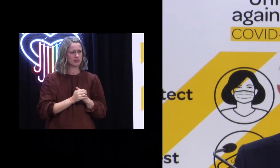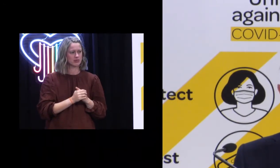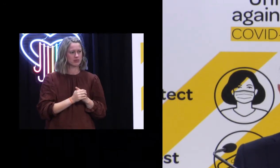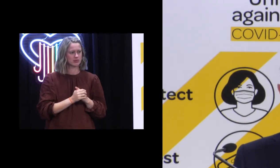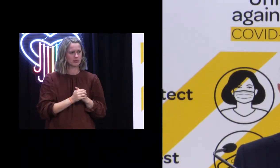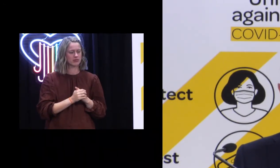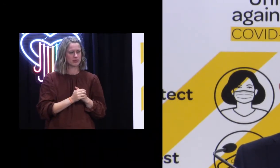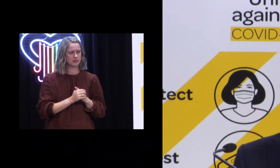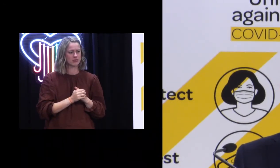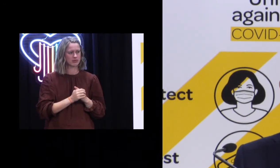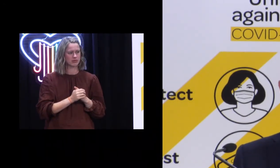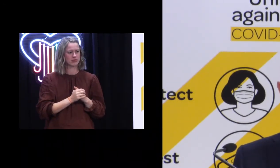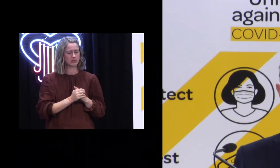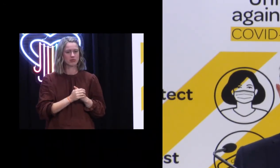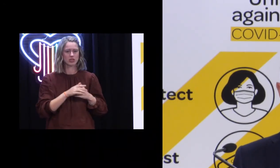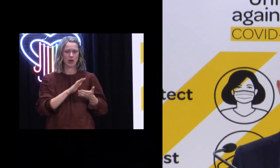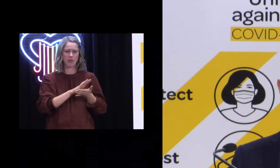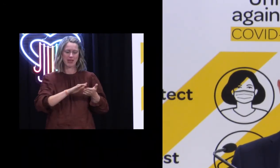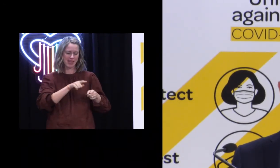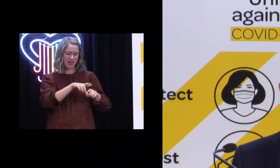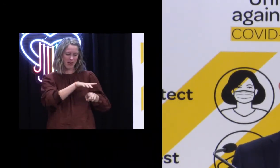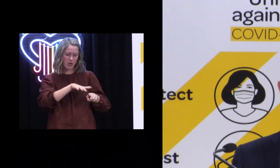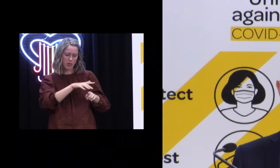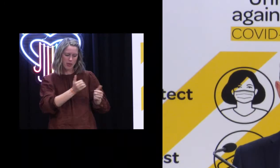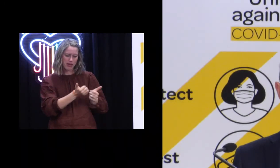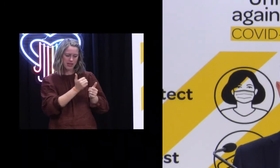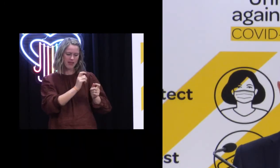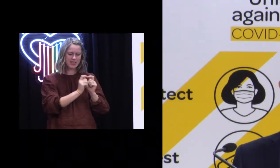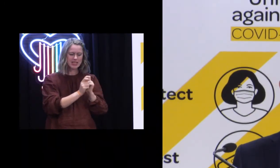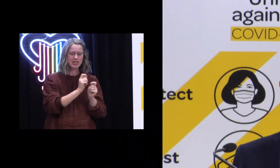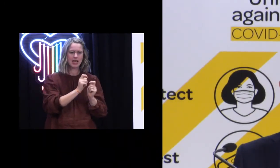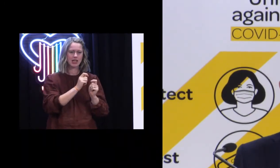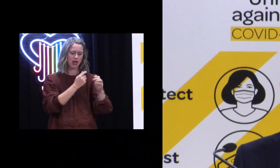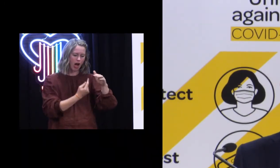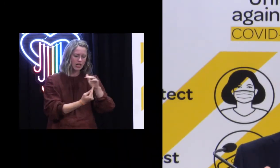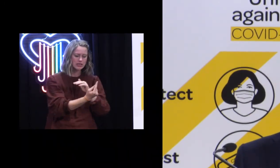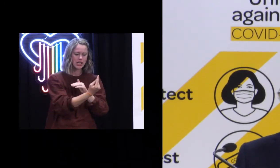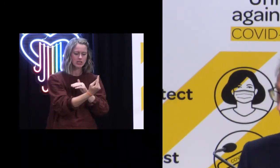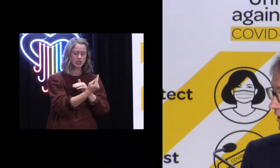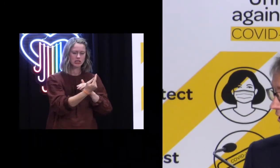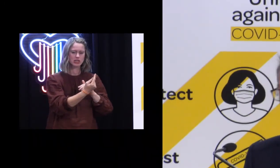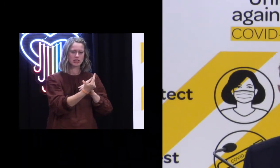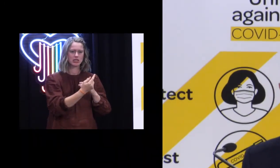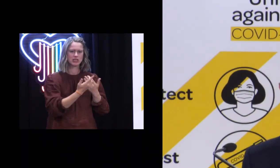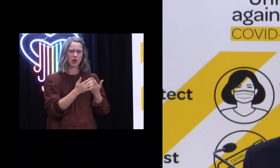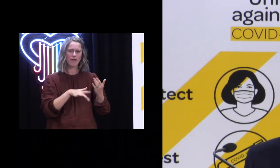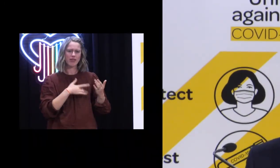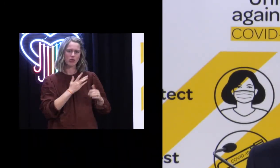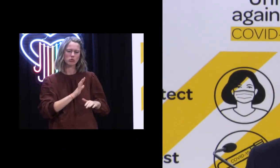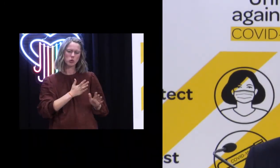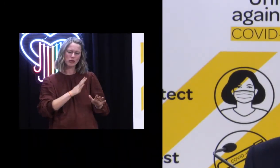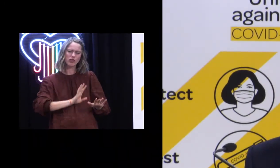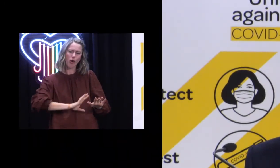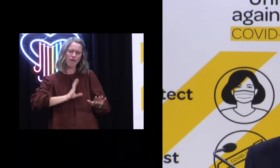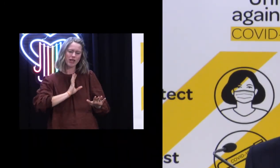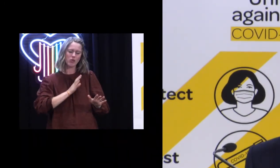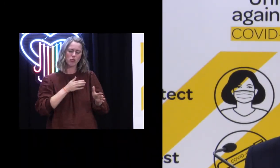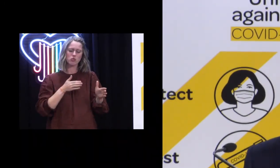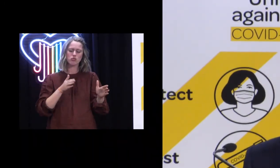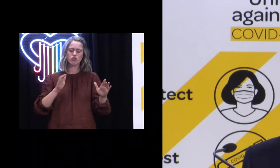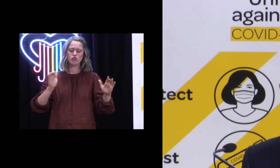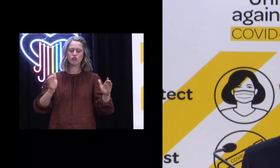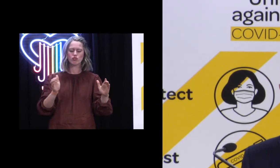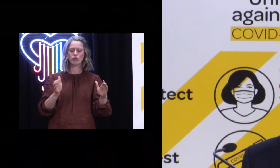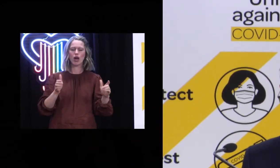for further testing, contact tracing, isolation, and so that's, I think, giving us increasing confidence that the outbreak is